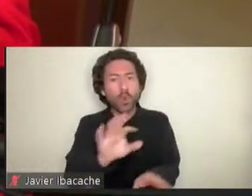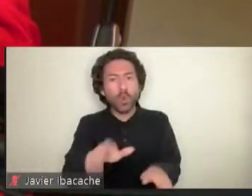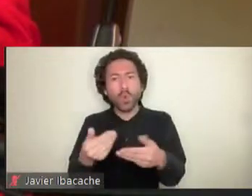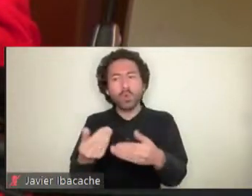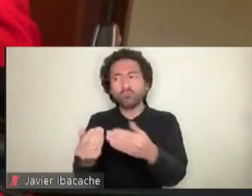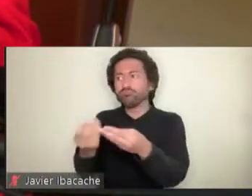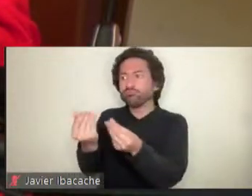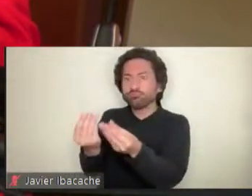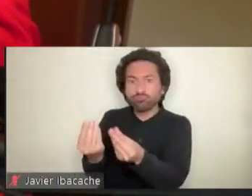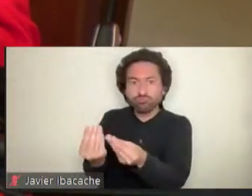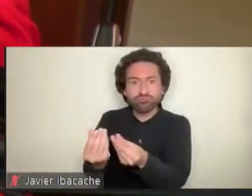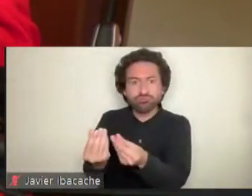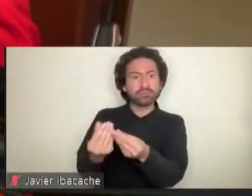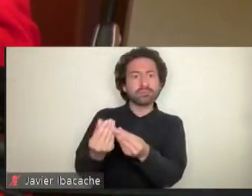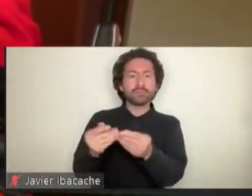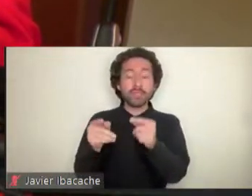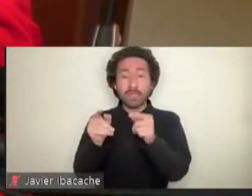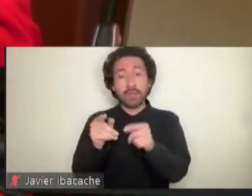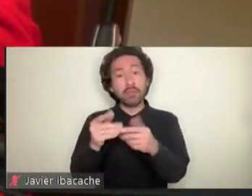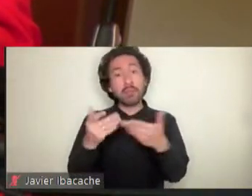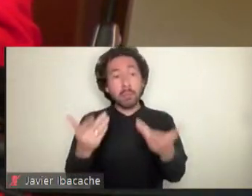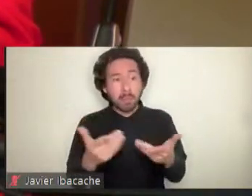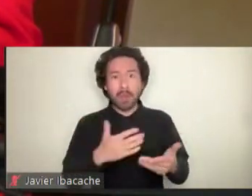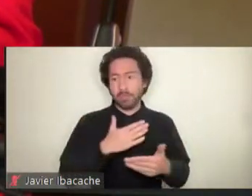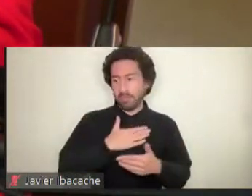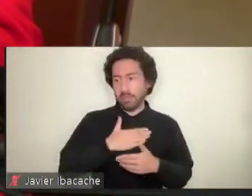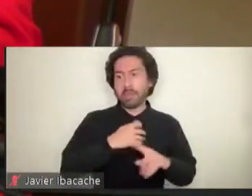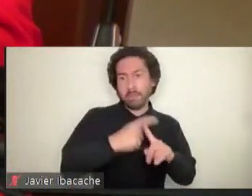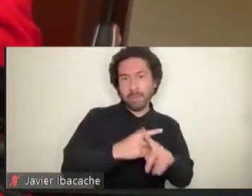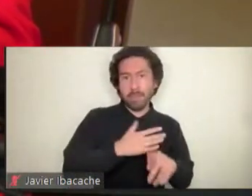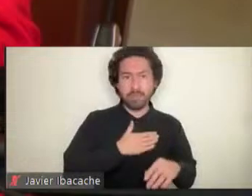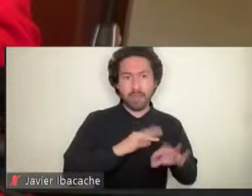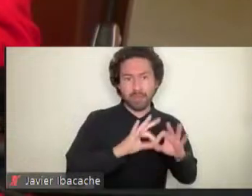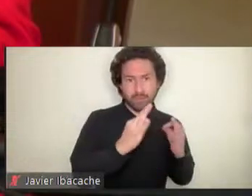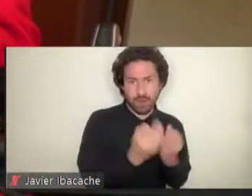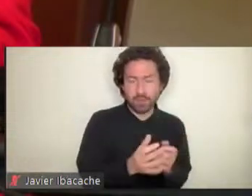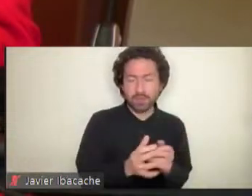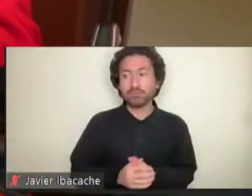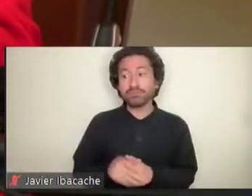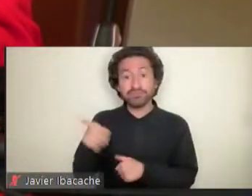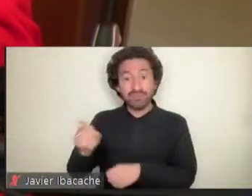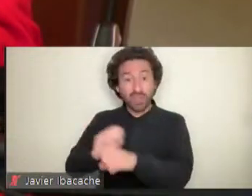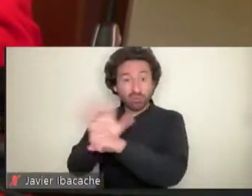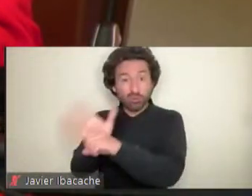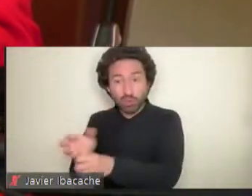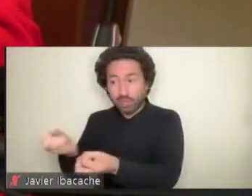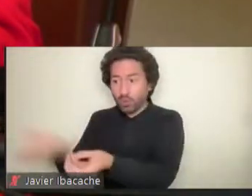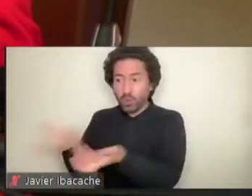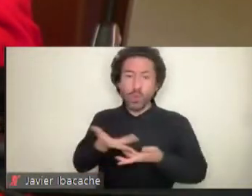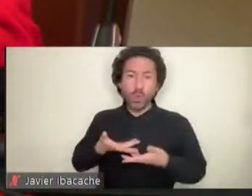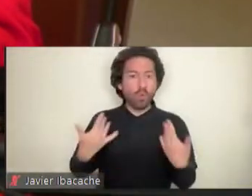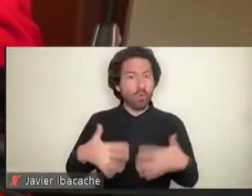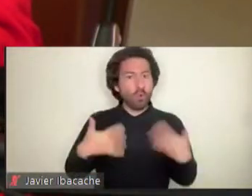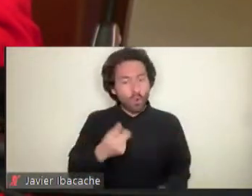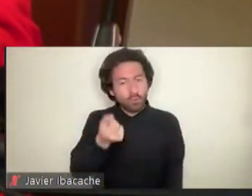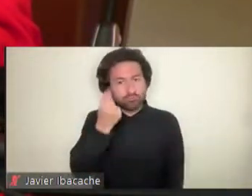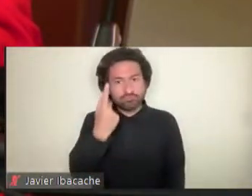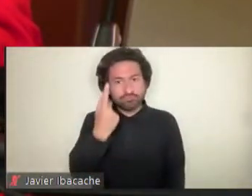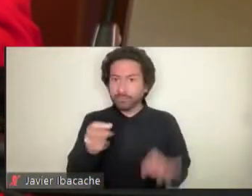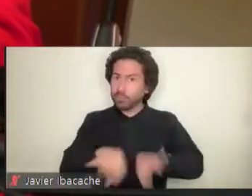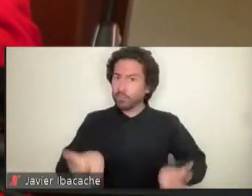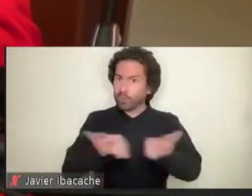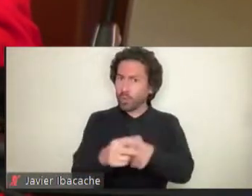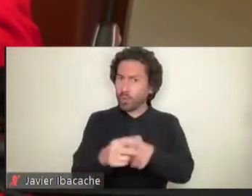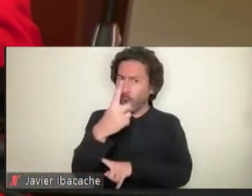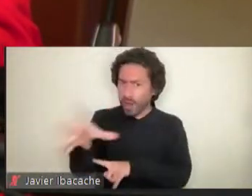after themselves and their families. COVID-19 taught us a lot, and one such lesson was and remains the